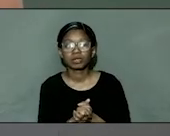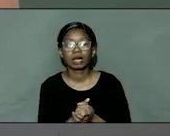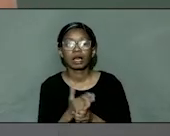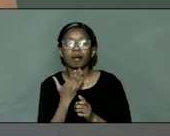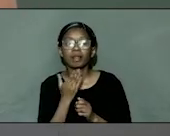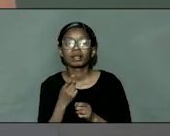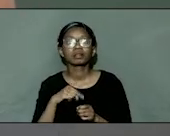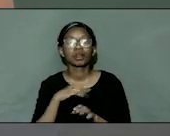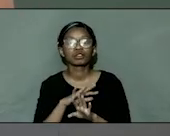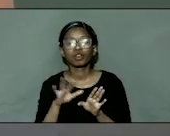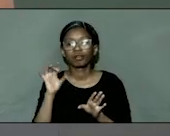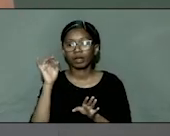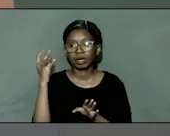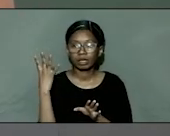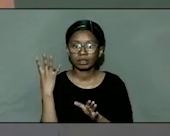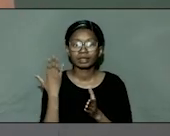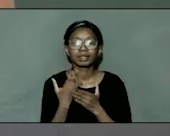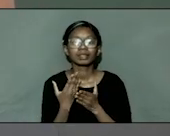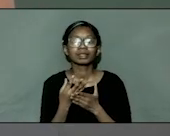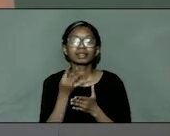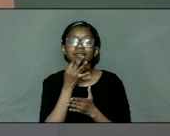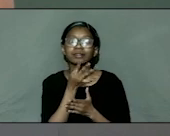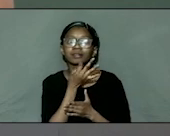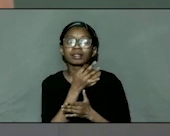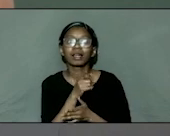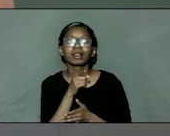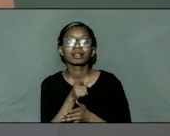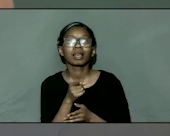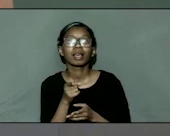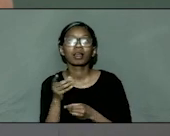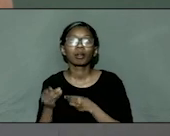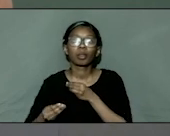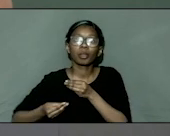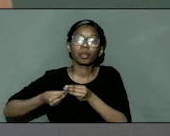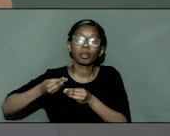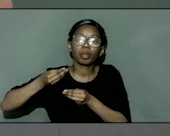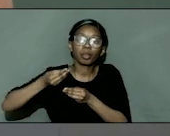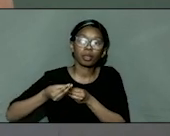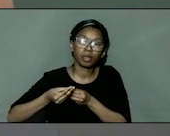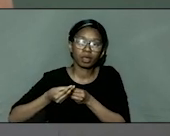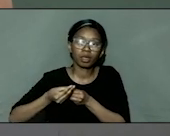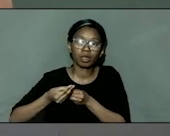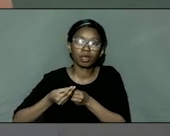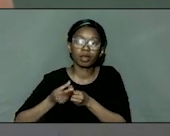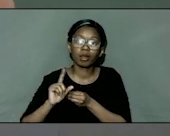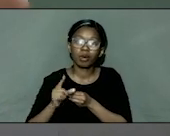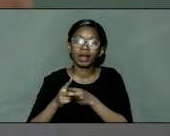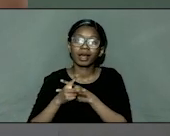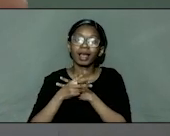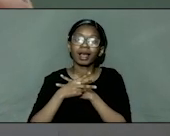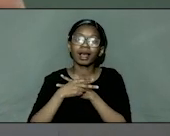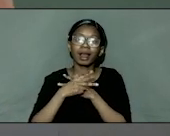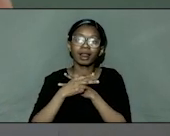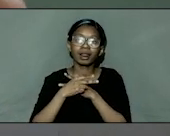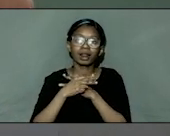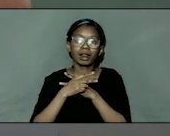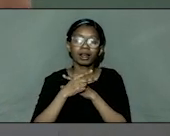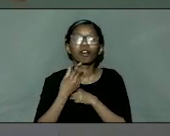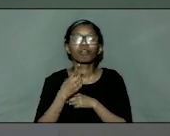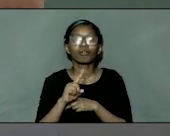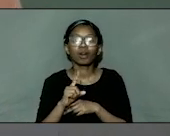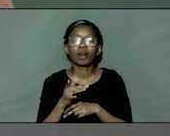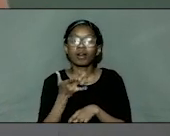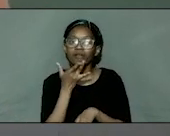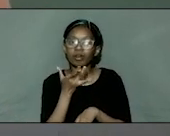not forget to state that they pass the what? The allele for the favorable